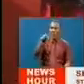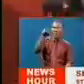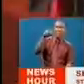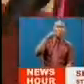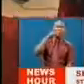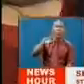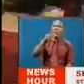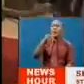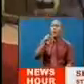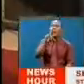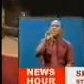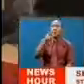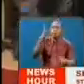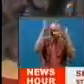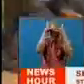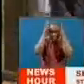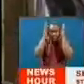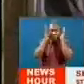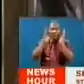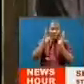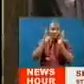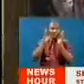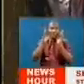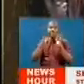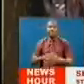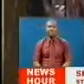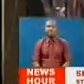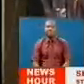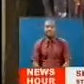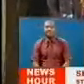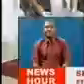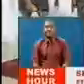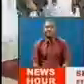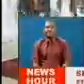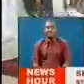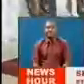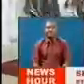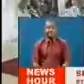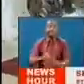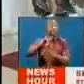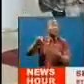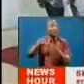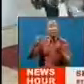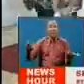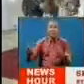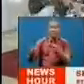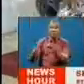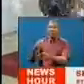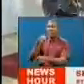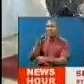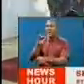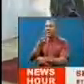lady dresses. She covers her hair. So this is how the ladies dress in the Hausa land. Next, Bayelsi dance.